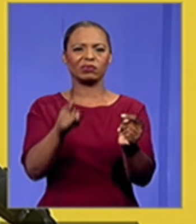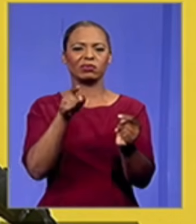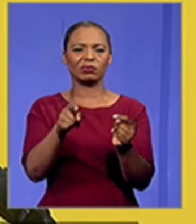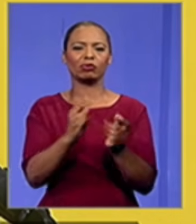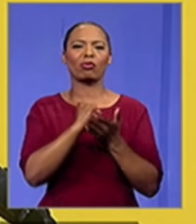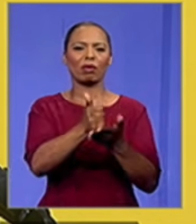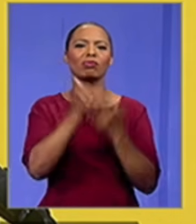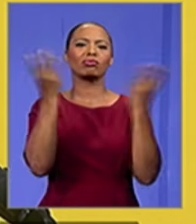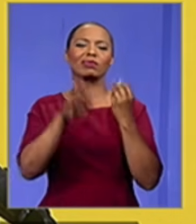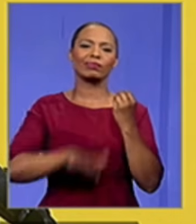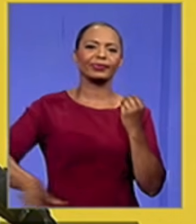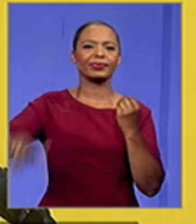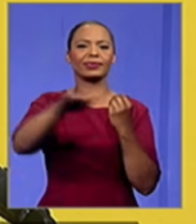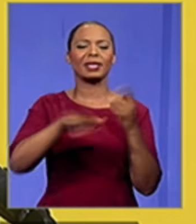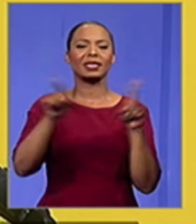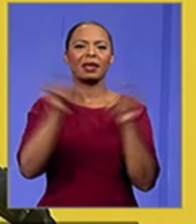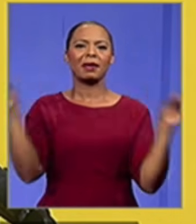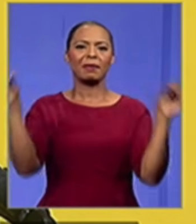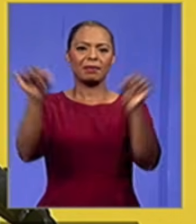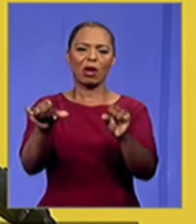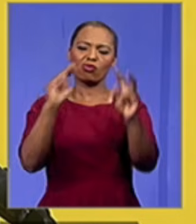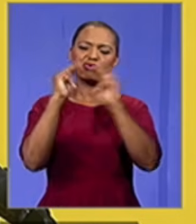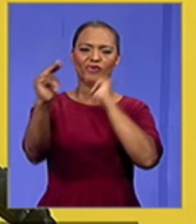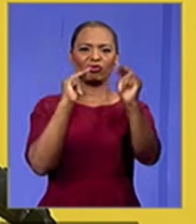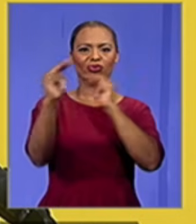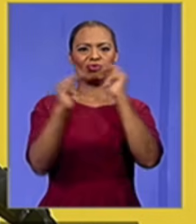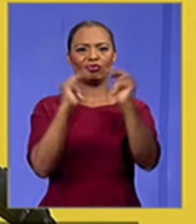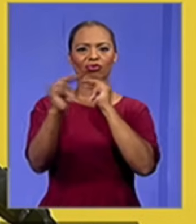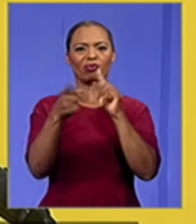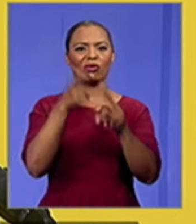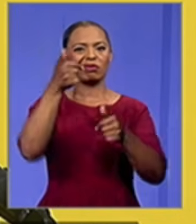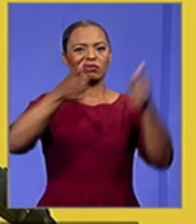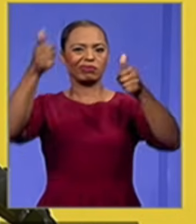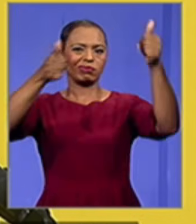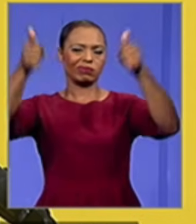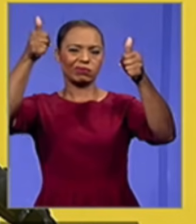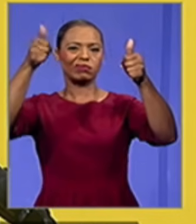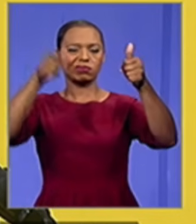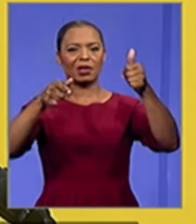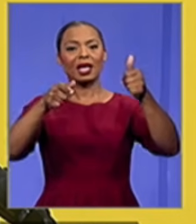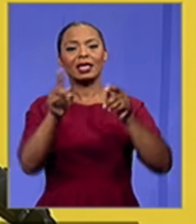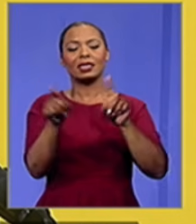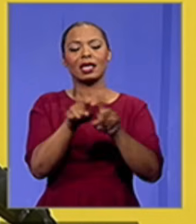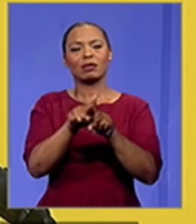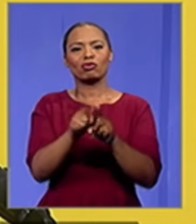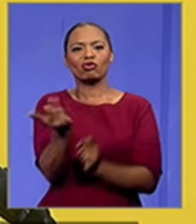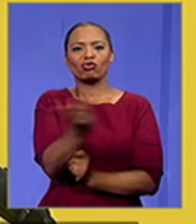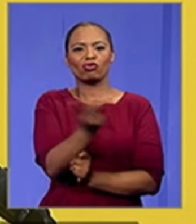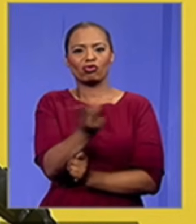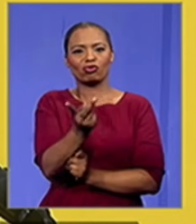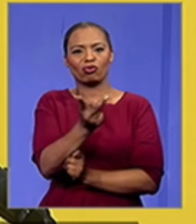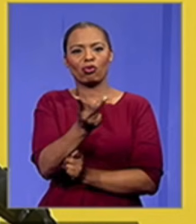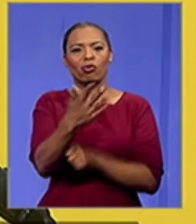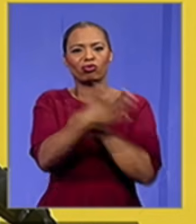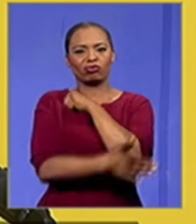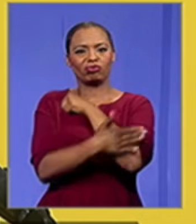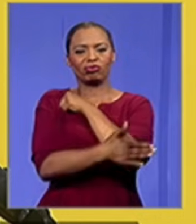hostilities and a return to negotiations along the two-state